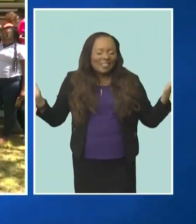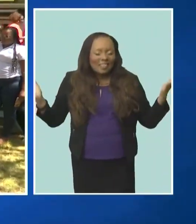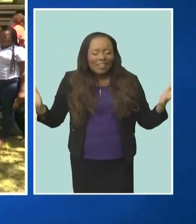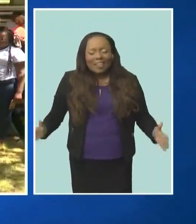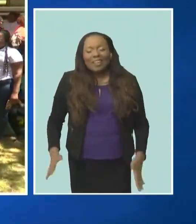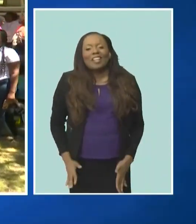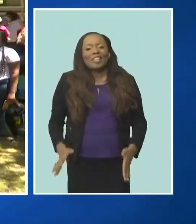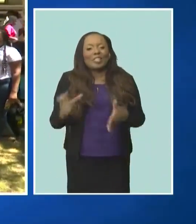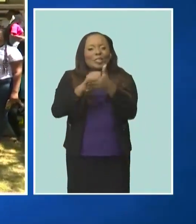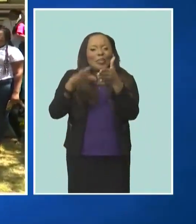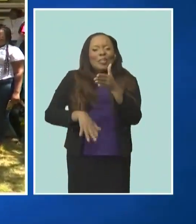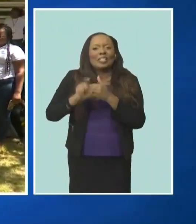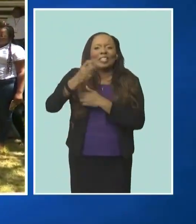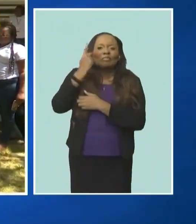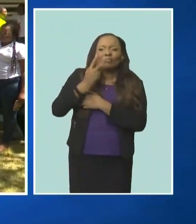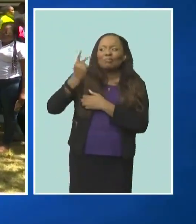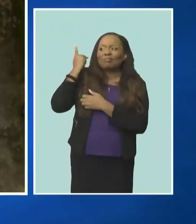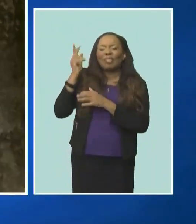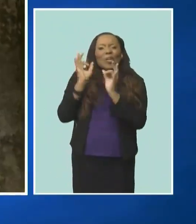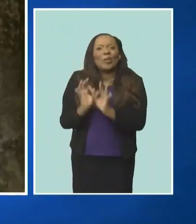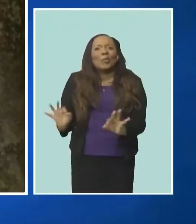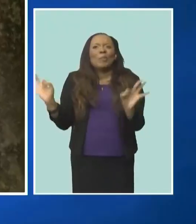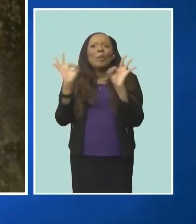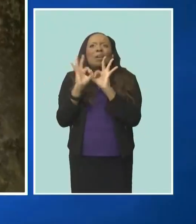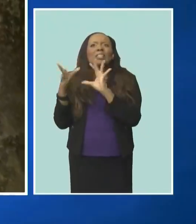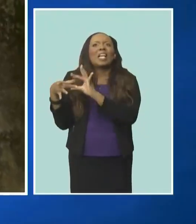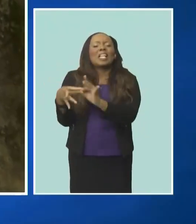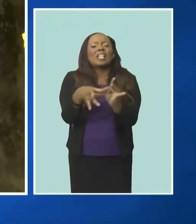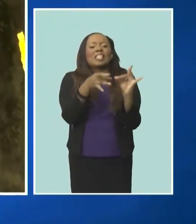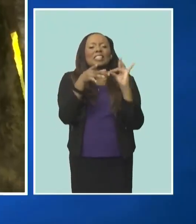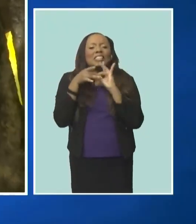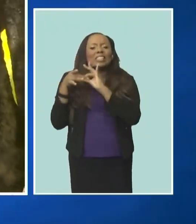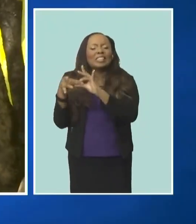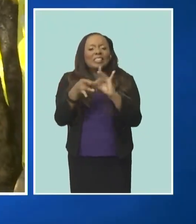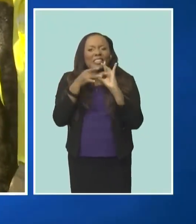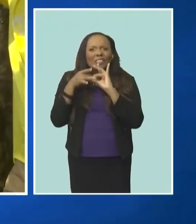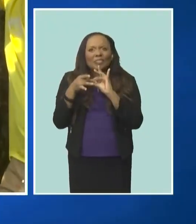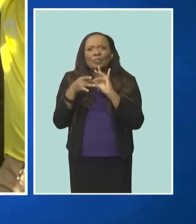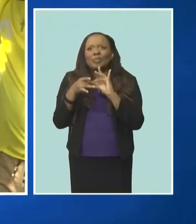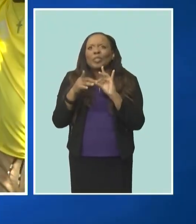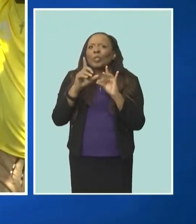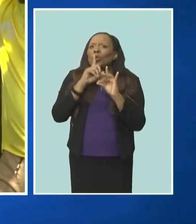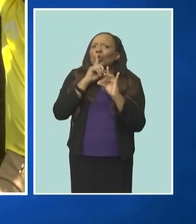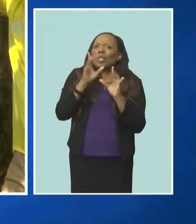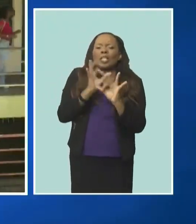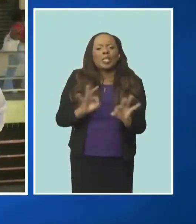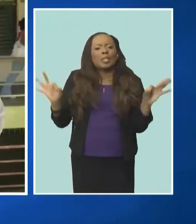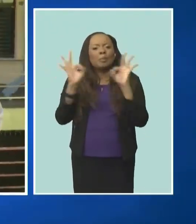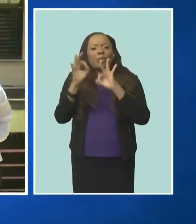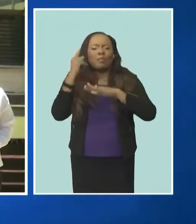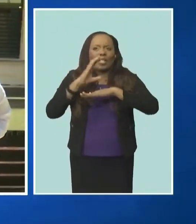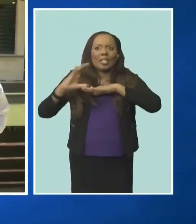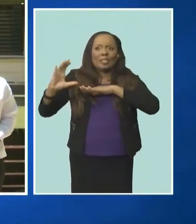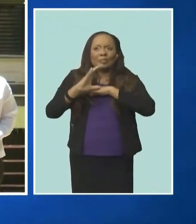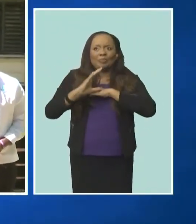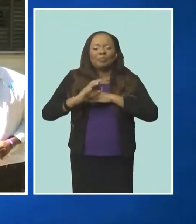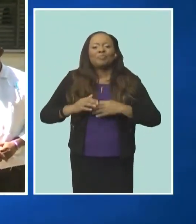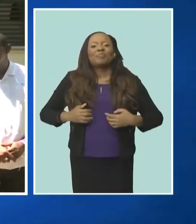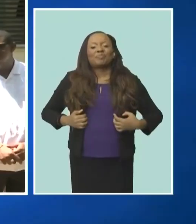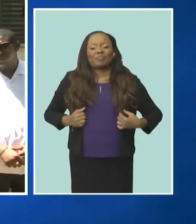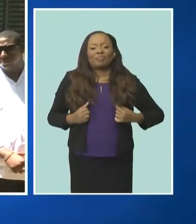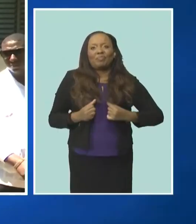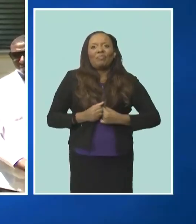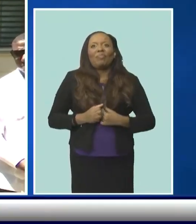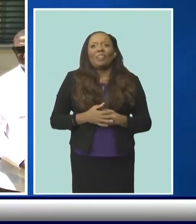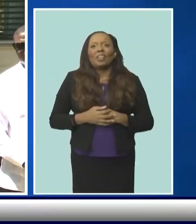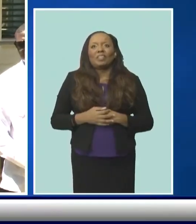encourages students to reflect on the importance of living in unity, one of the pillars that keeps the region going. I really want